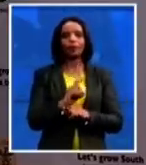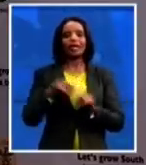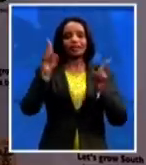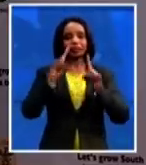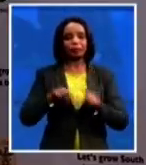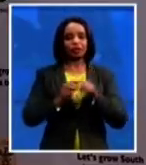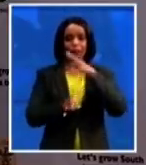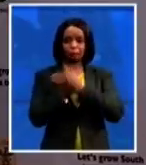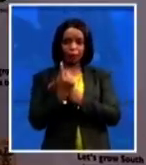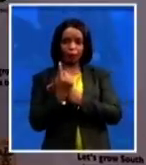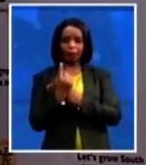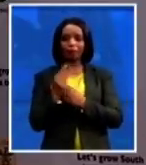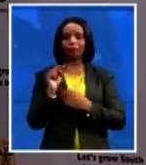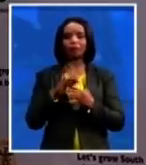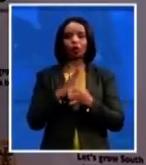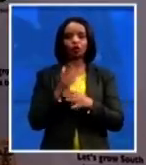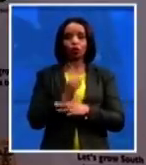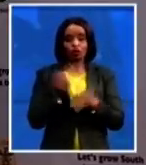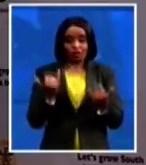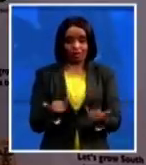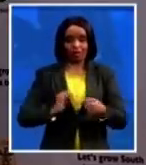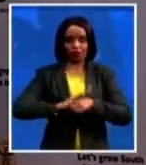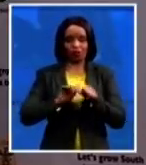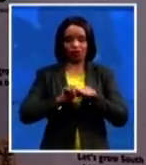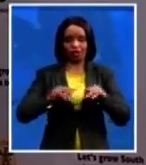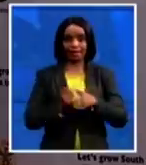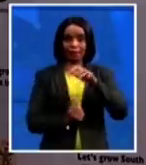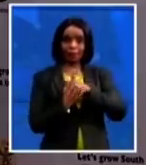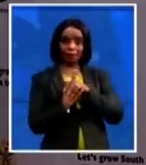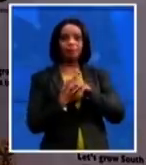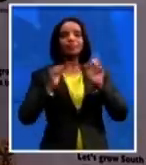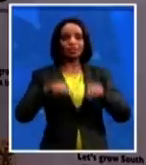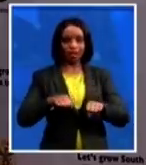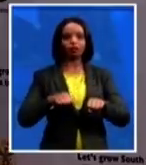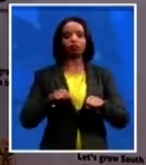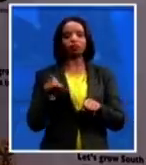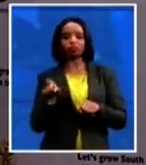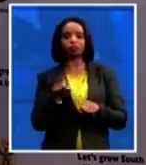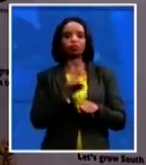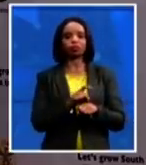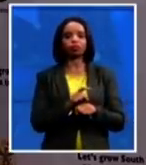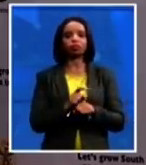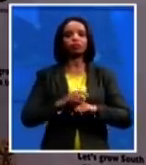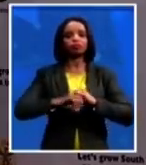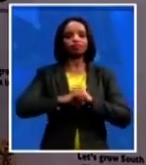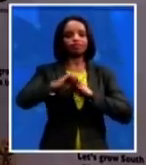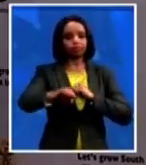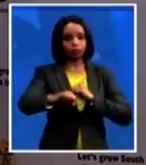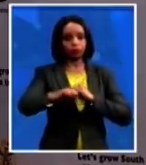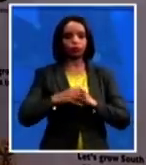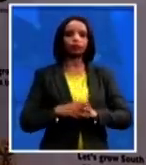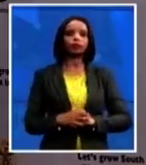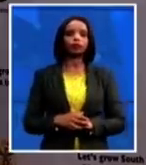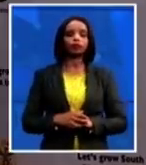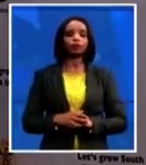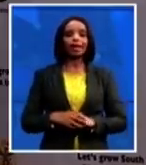by the COVID-19 pandemic. On the festive season, safety. While most of us will be taking a